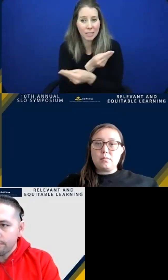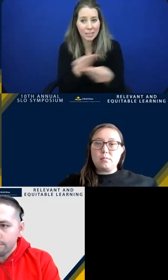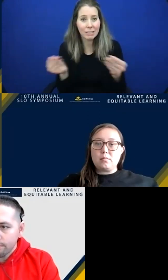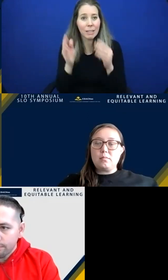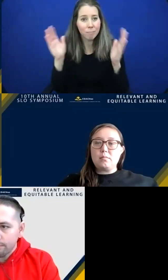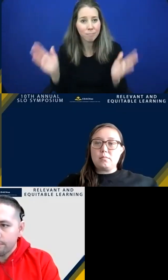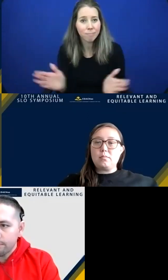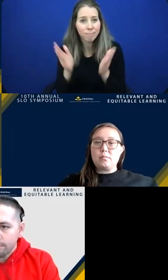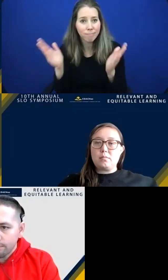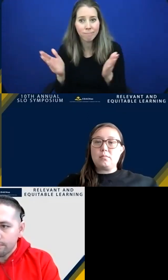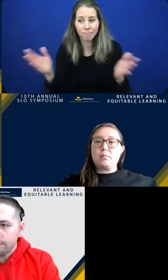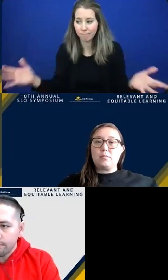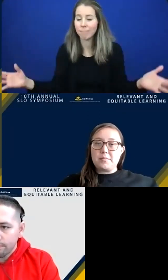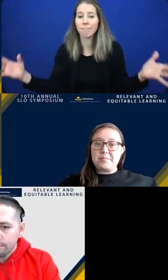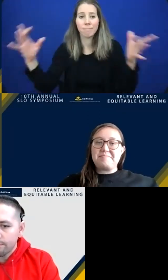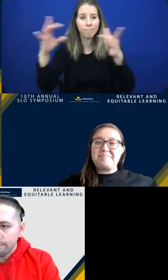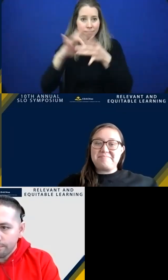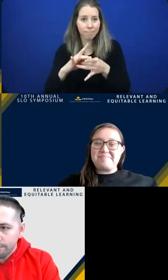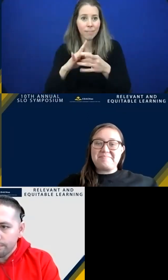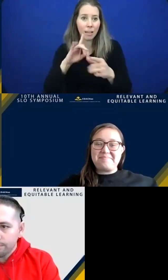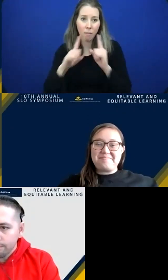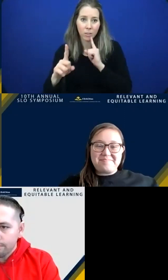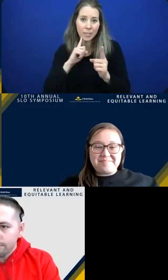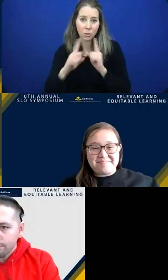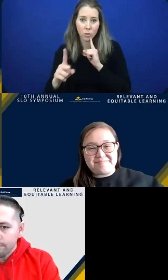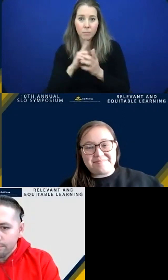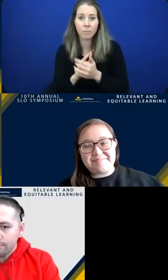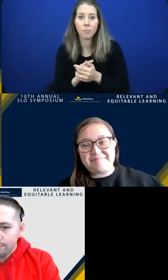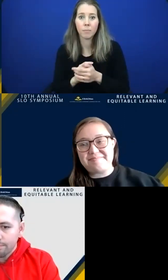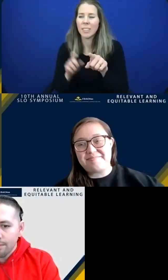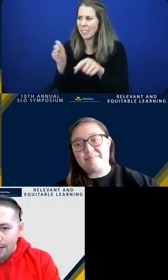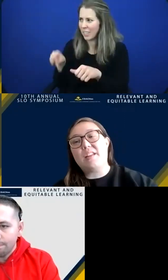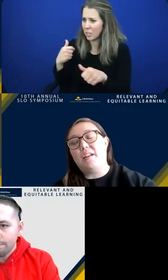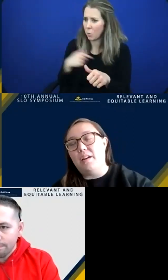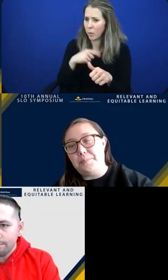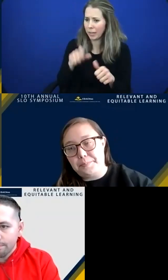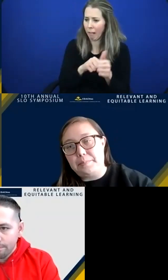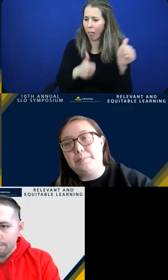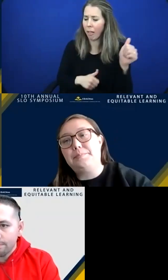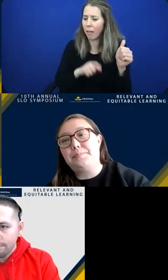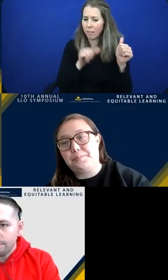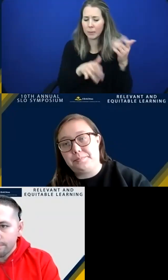foster those cross-functional conversations. Yeah, we got to get away from those silos that are so